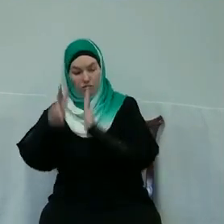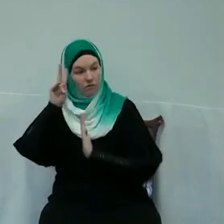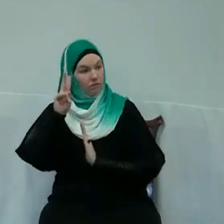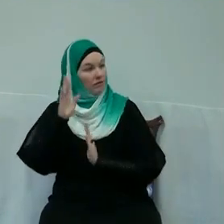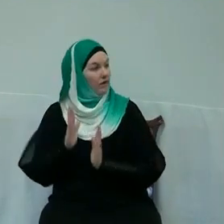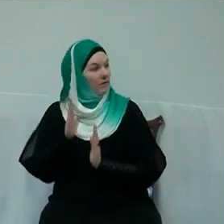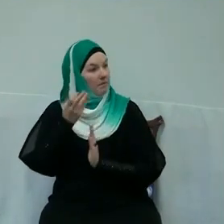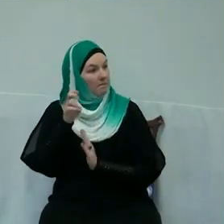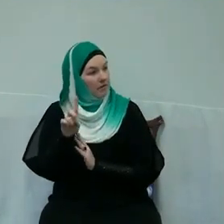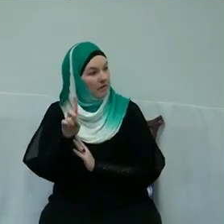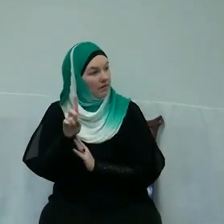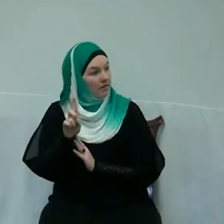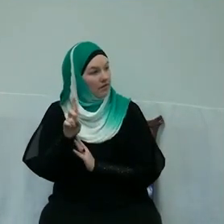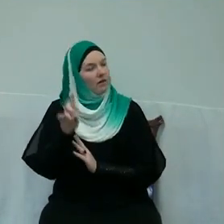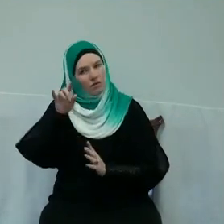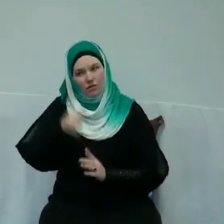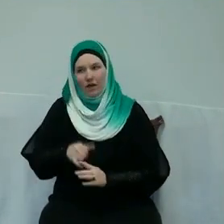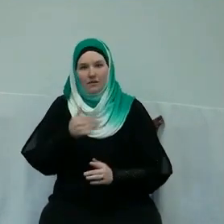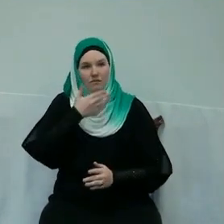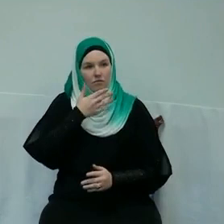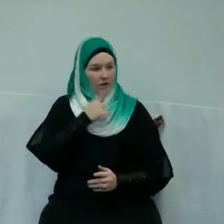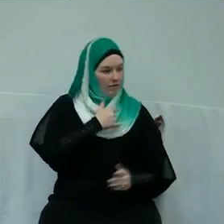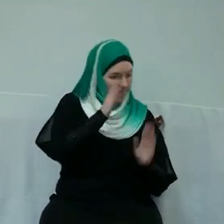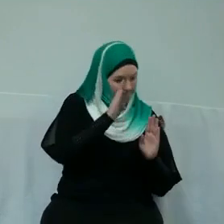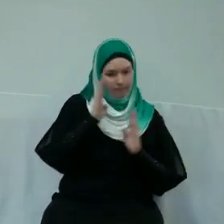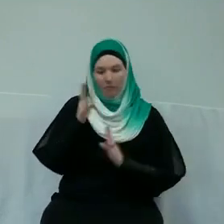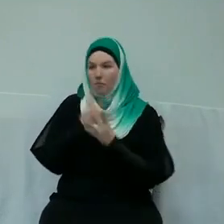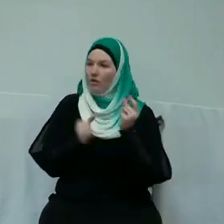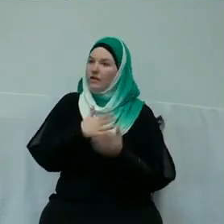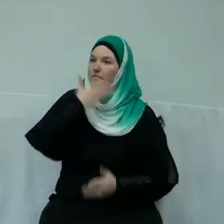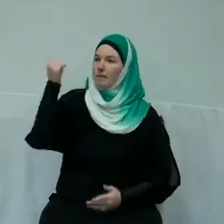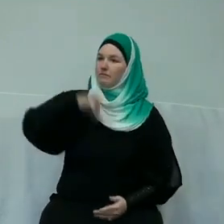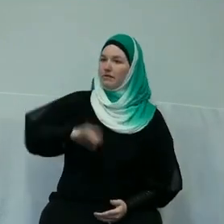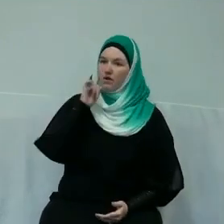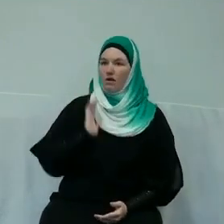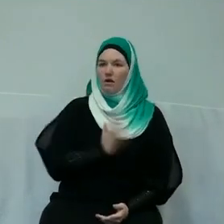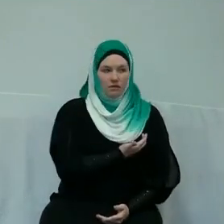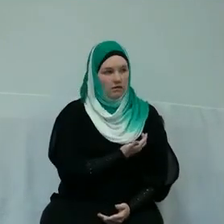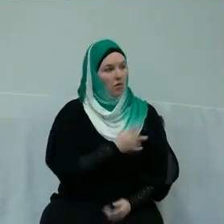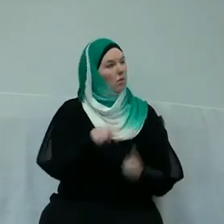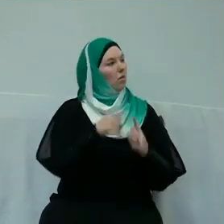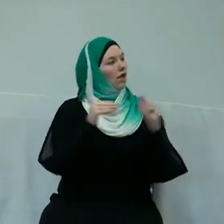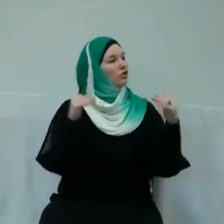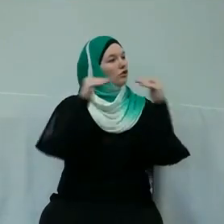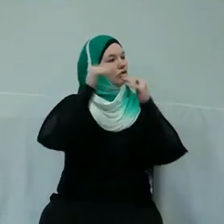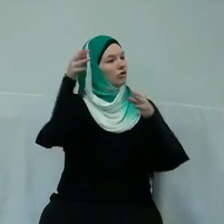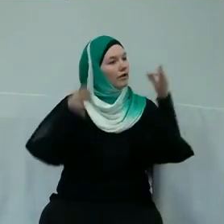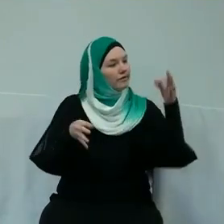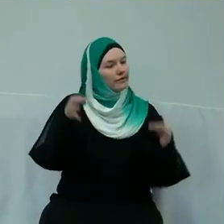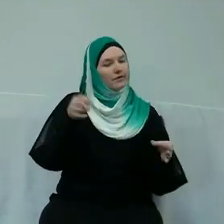us is definitely for our best interest. Then when it comes to justice,